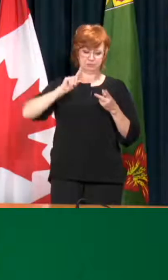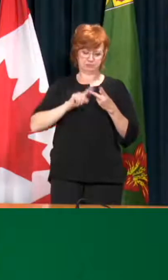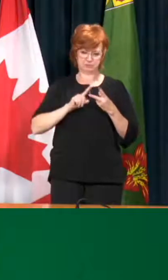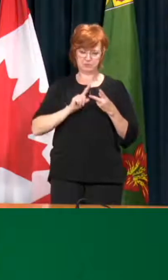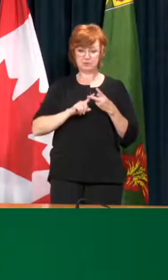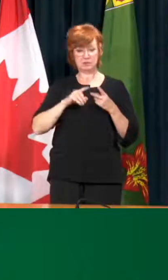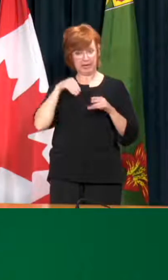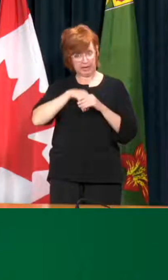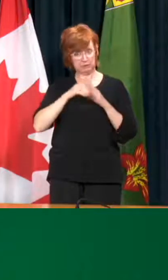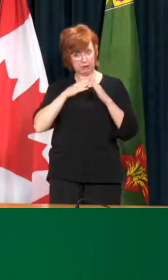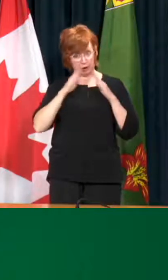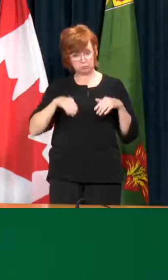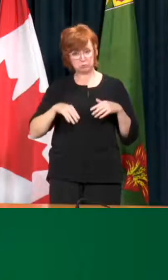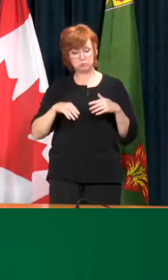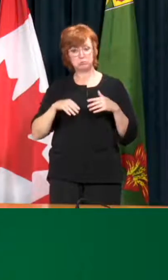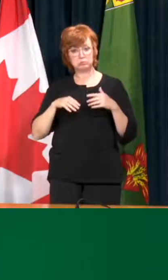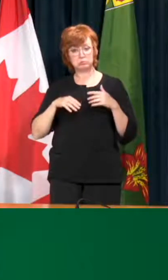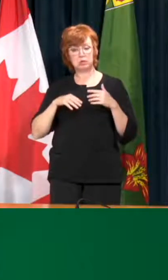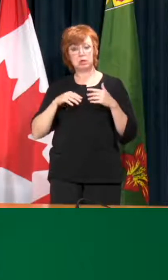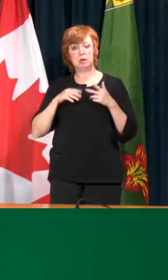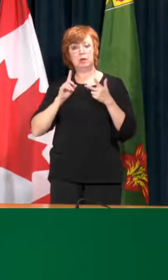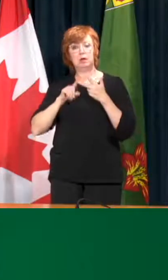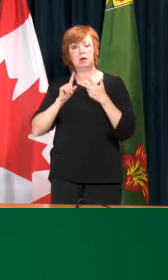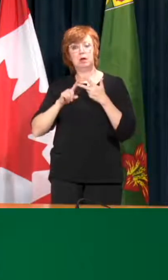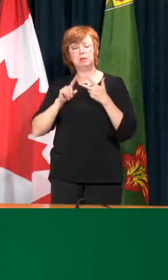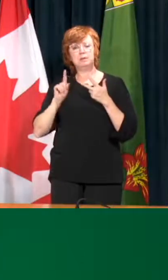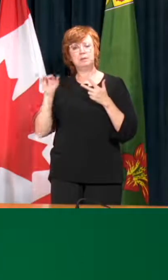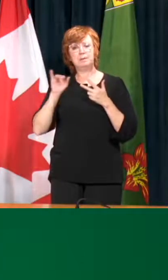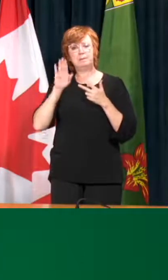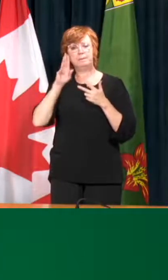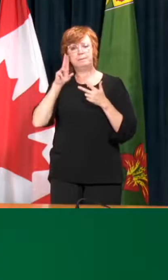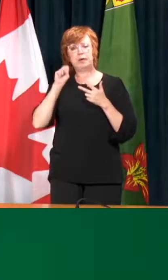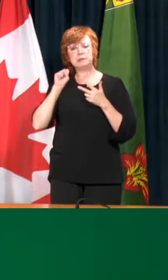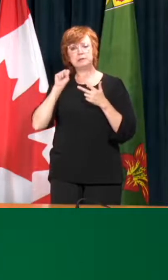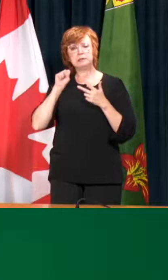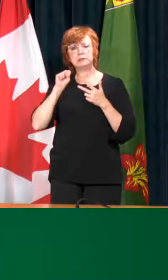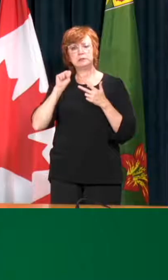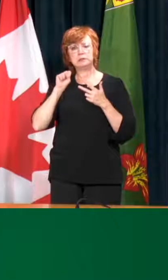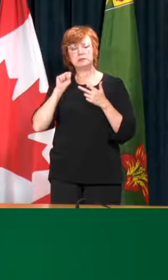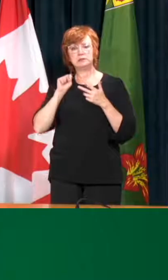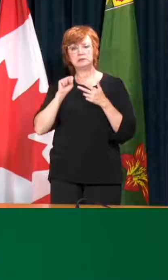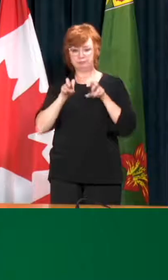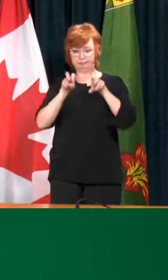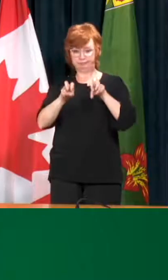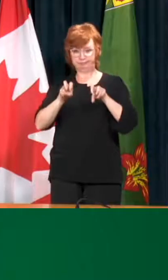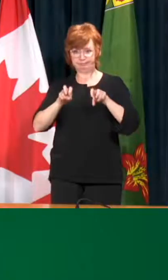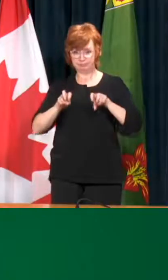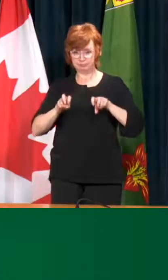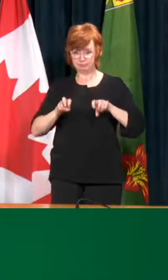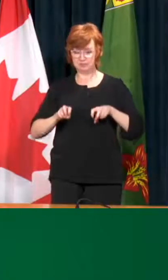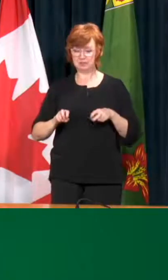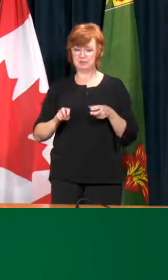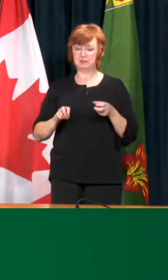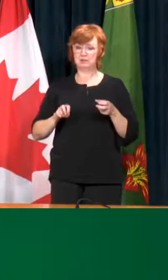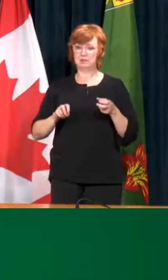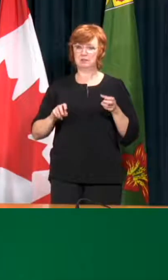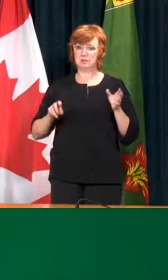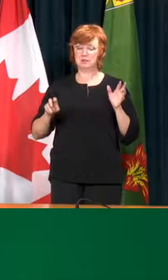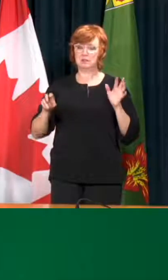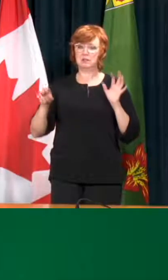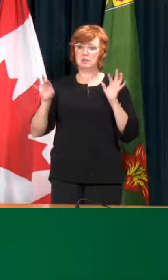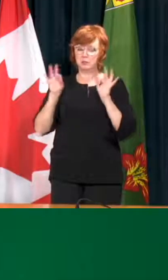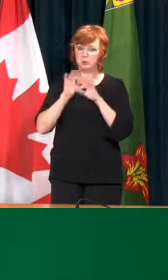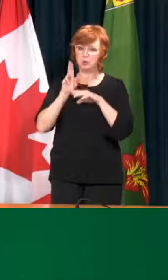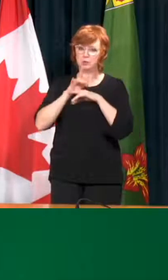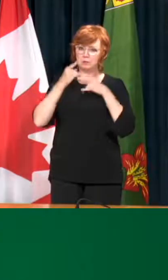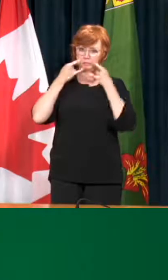a bus or transit, that's one thing. If people wear a mask, that reduces further transmission. But if